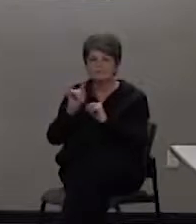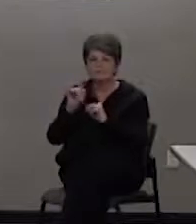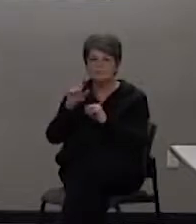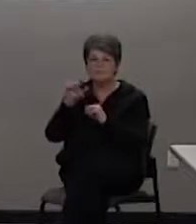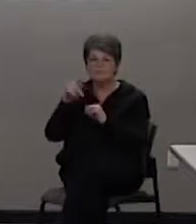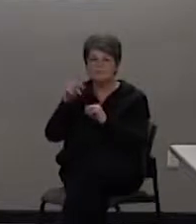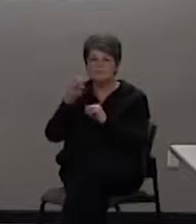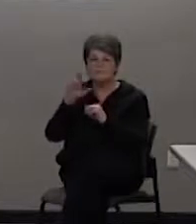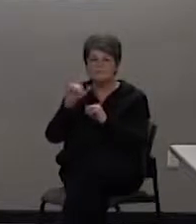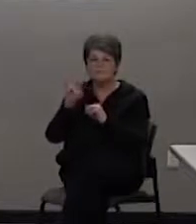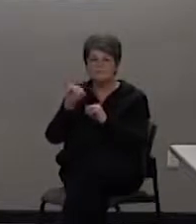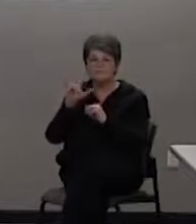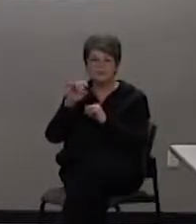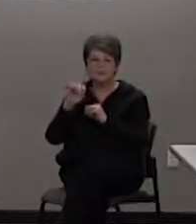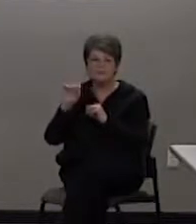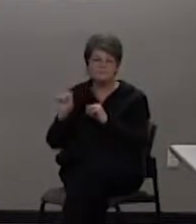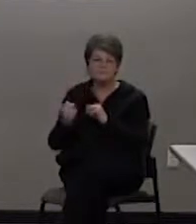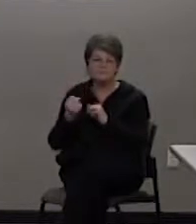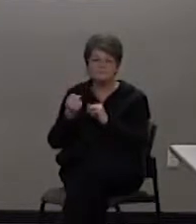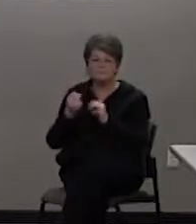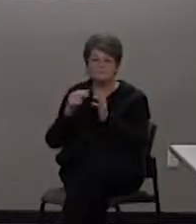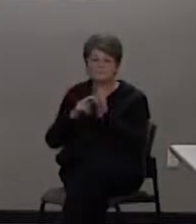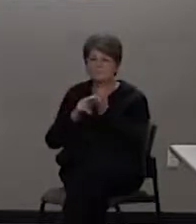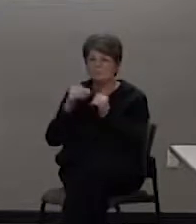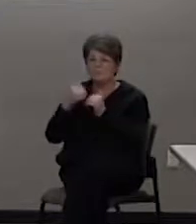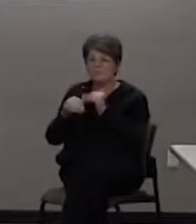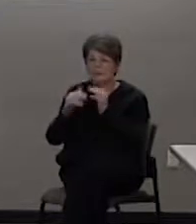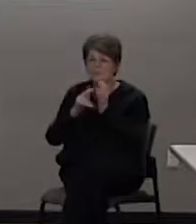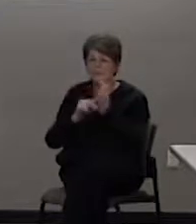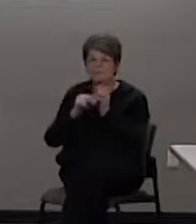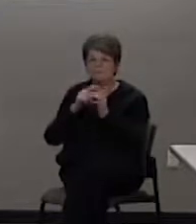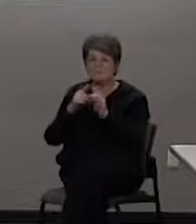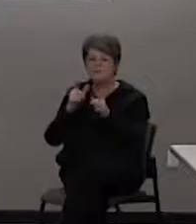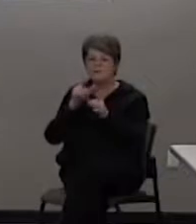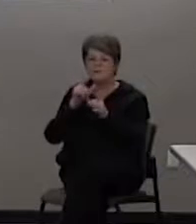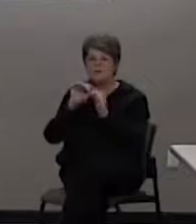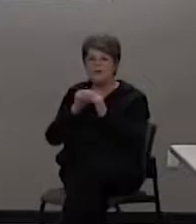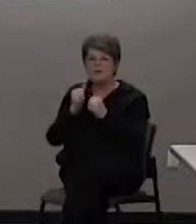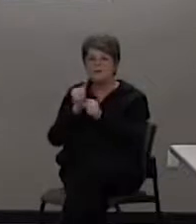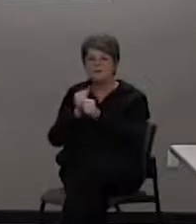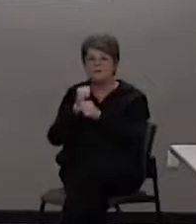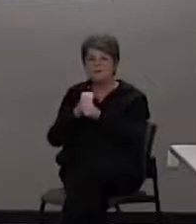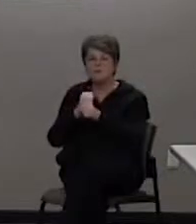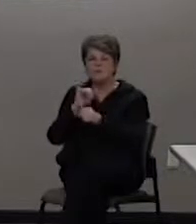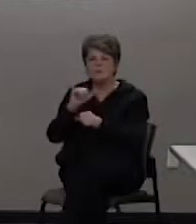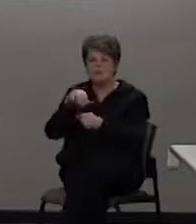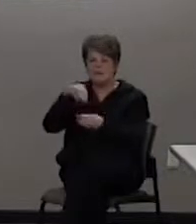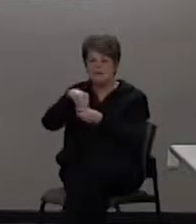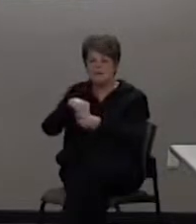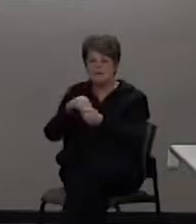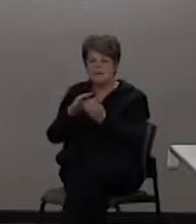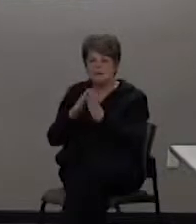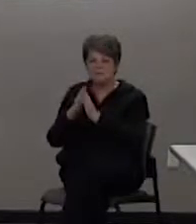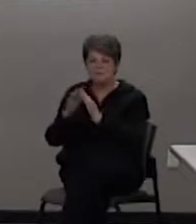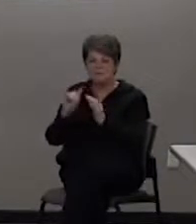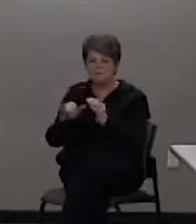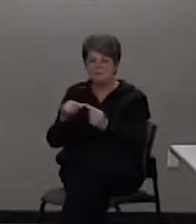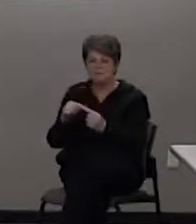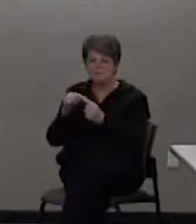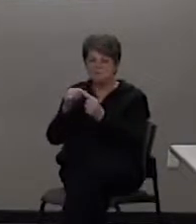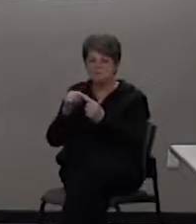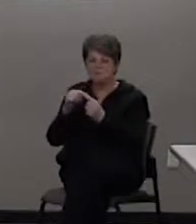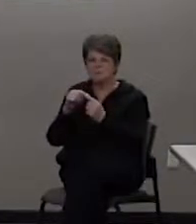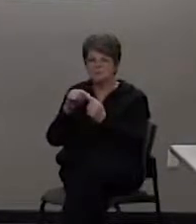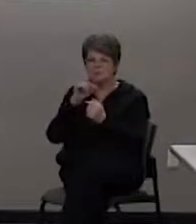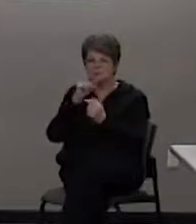bread and butter is not just serving the local population, but how do we create that destination within the community that is unique, that